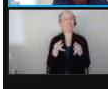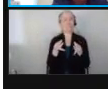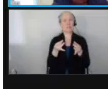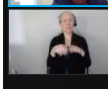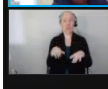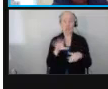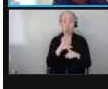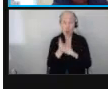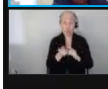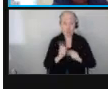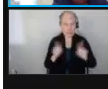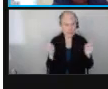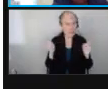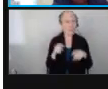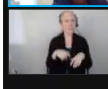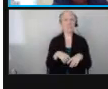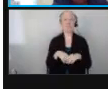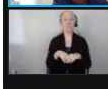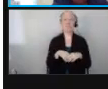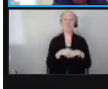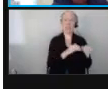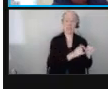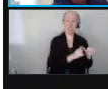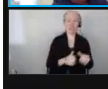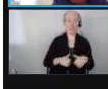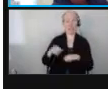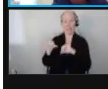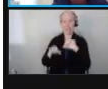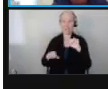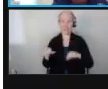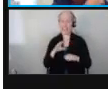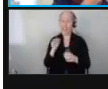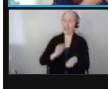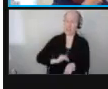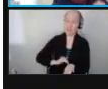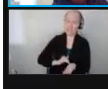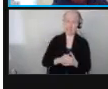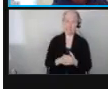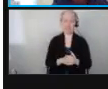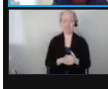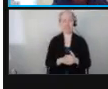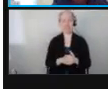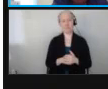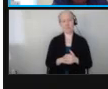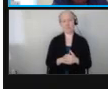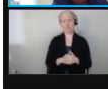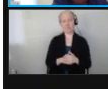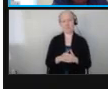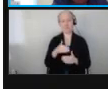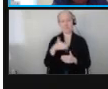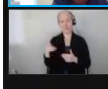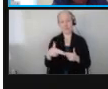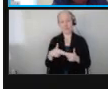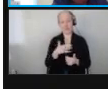cultural differences between engineering and life sciences and medicine. Next slide, please.